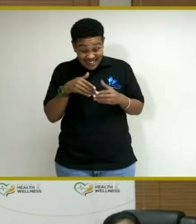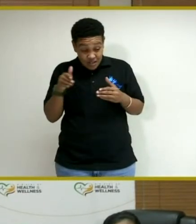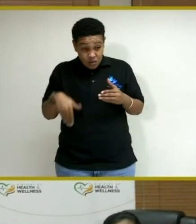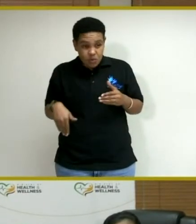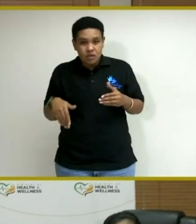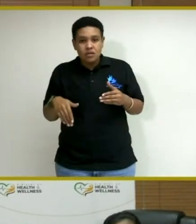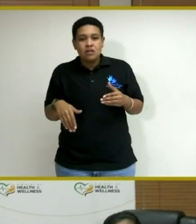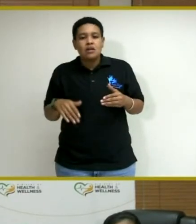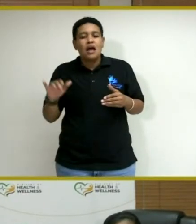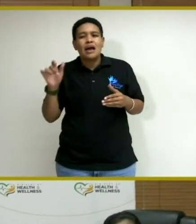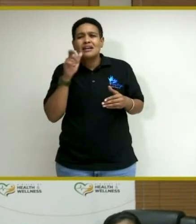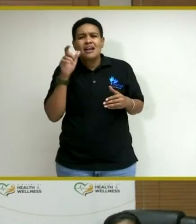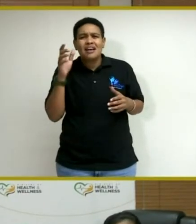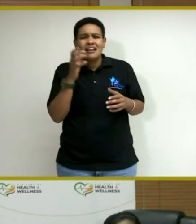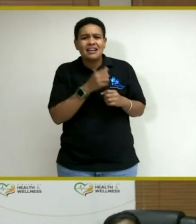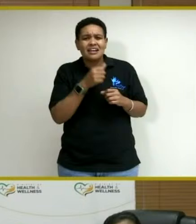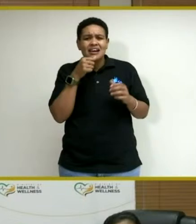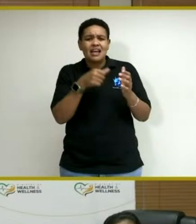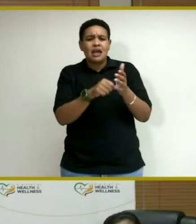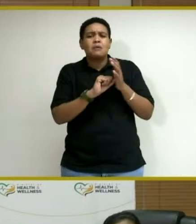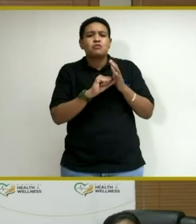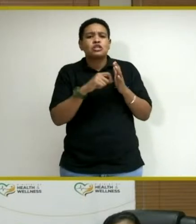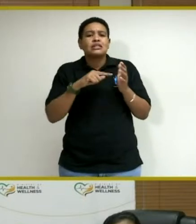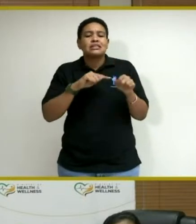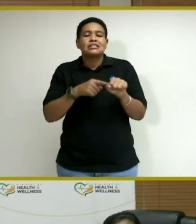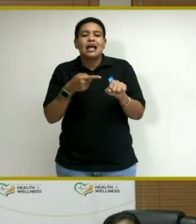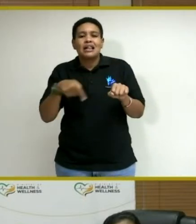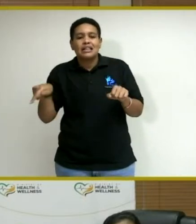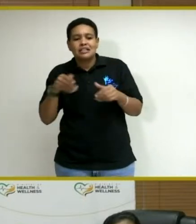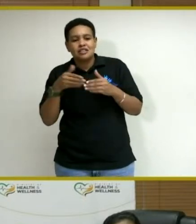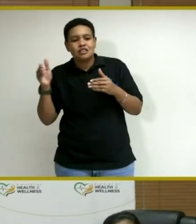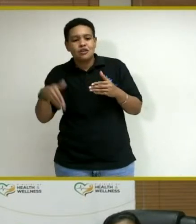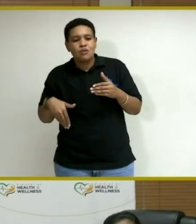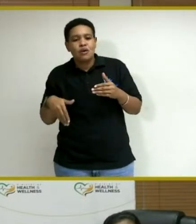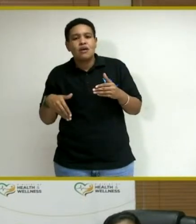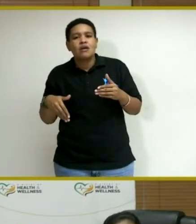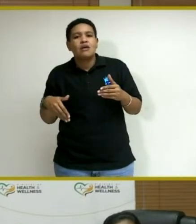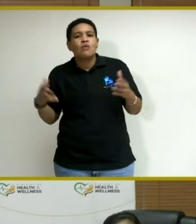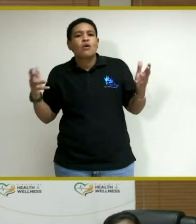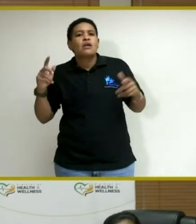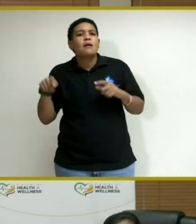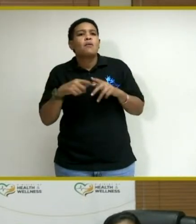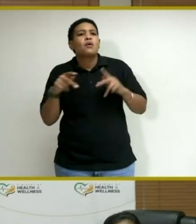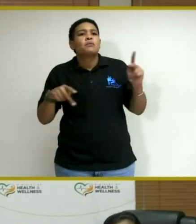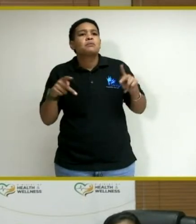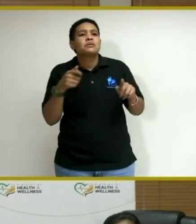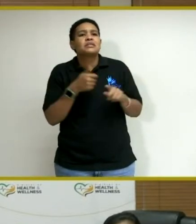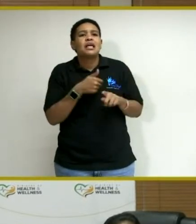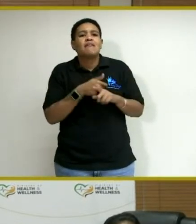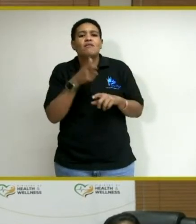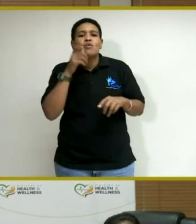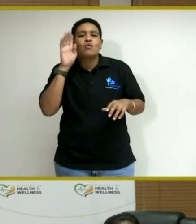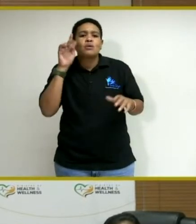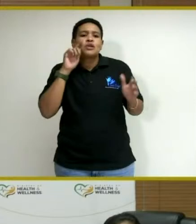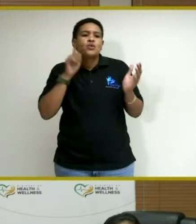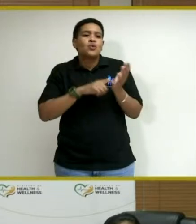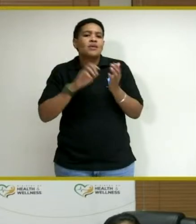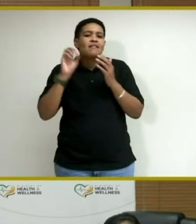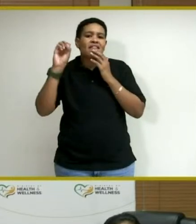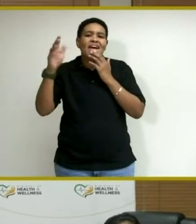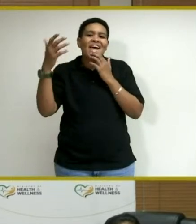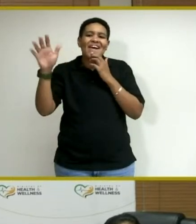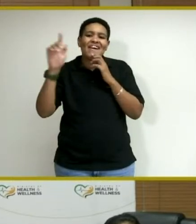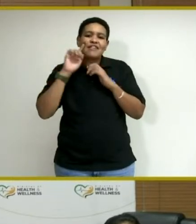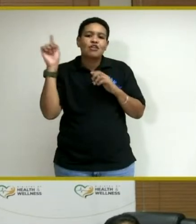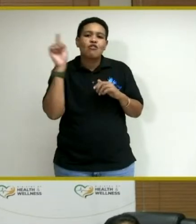Tufton just said, because I didn't get the impression that it was starting this weekend. So what about persons who have been notified already to come